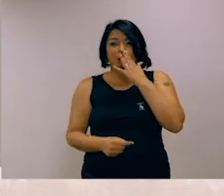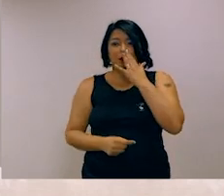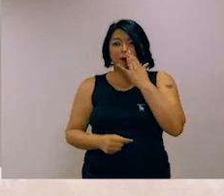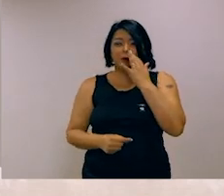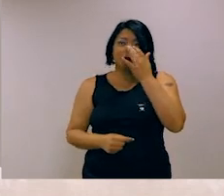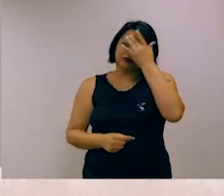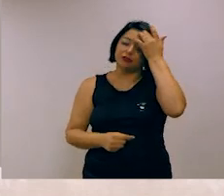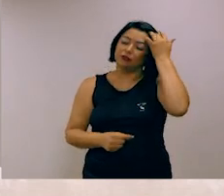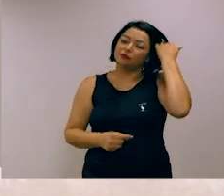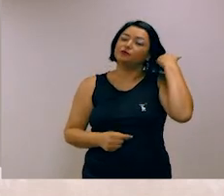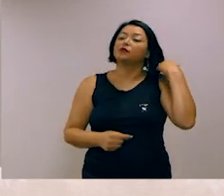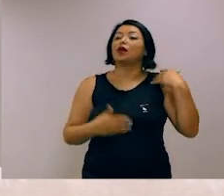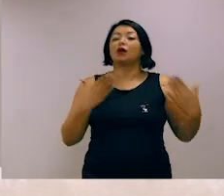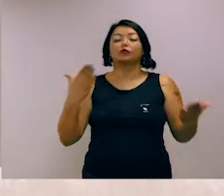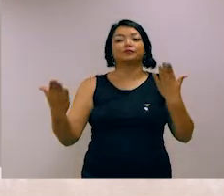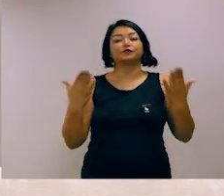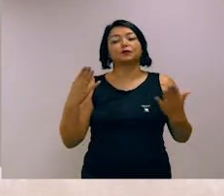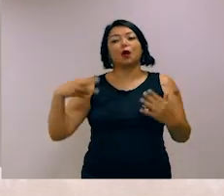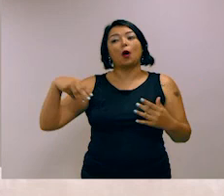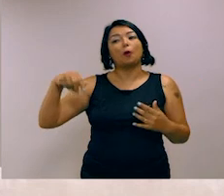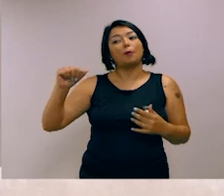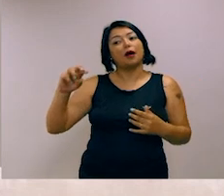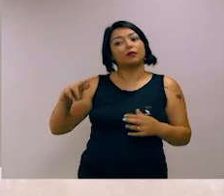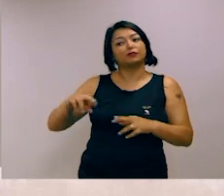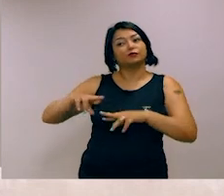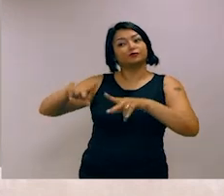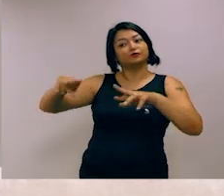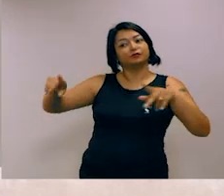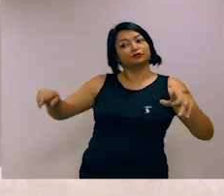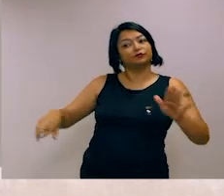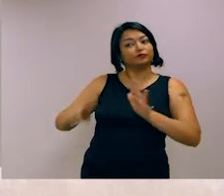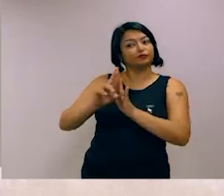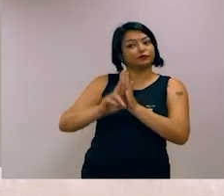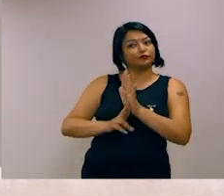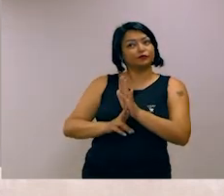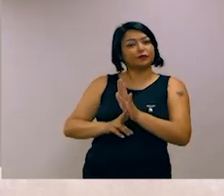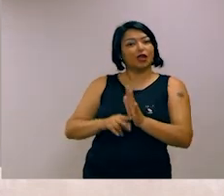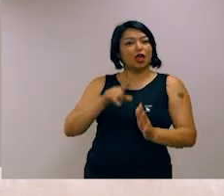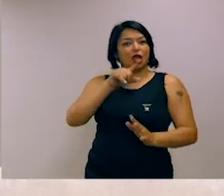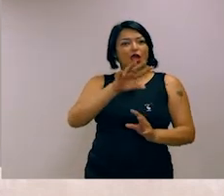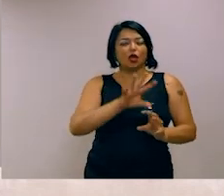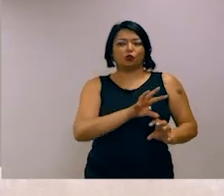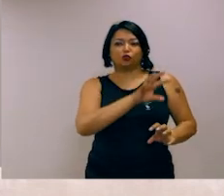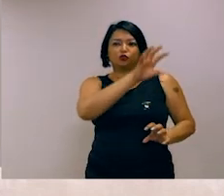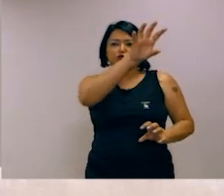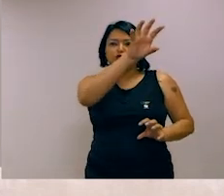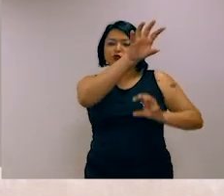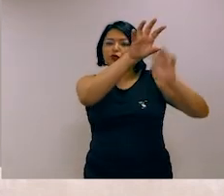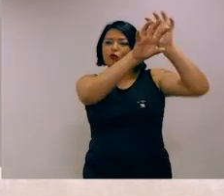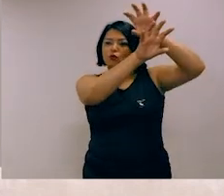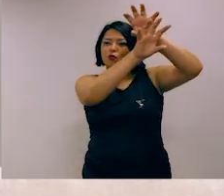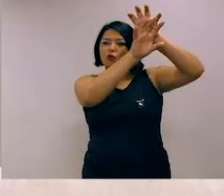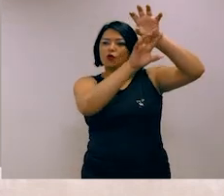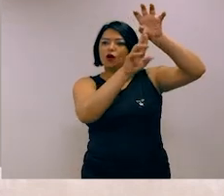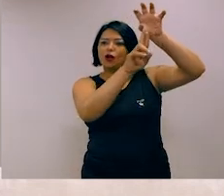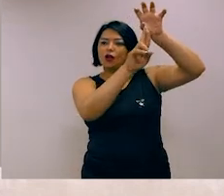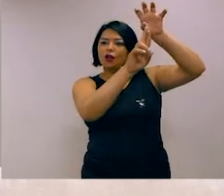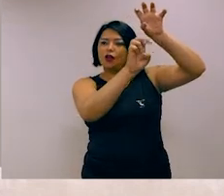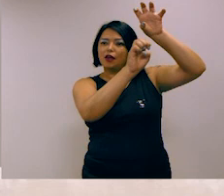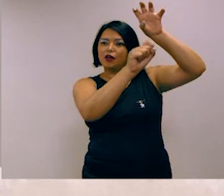that in comparison to the multi-criteria map, it really prioritized a region.